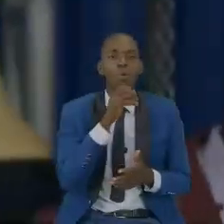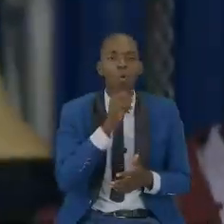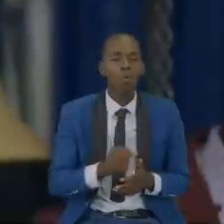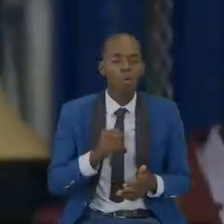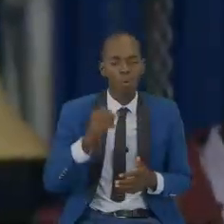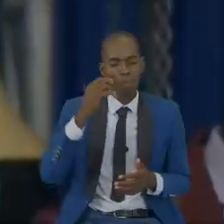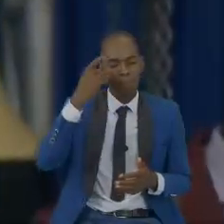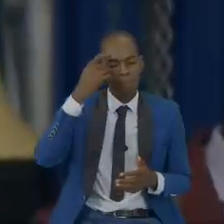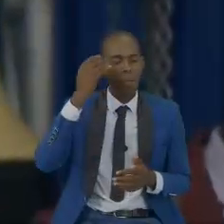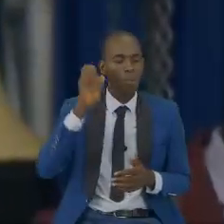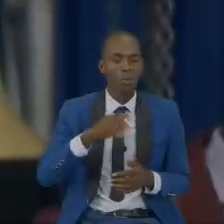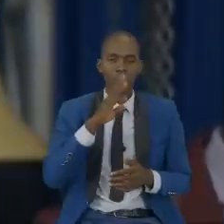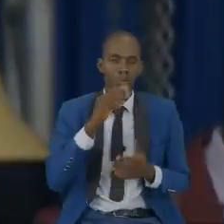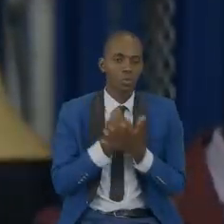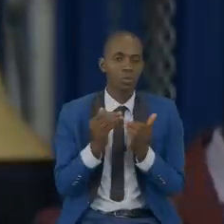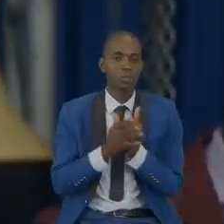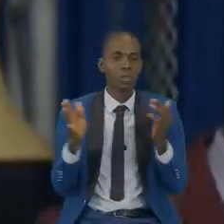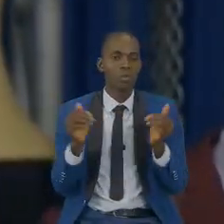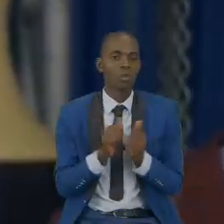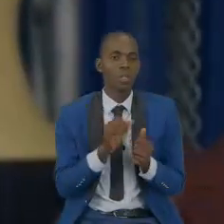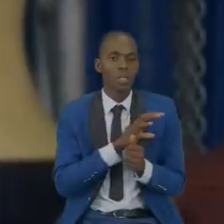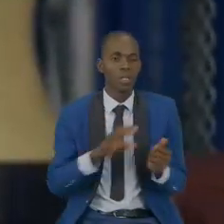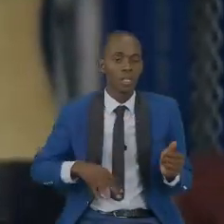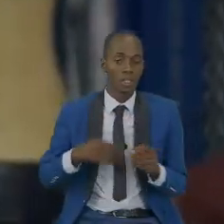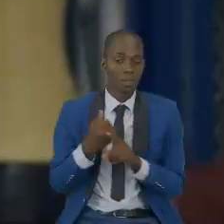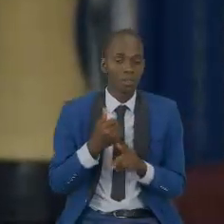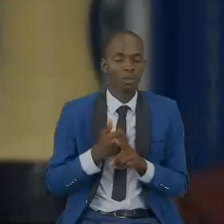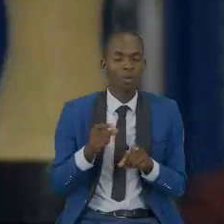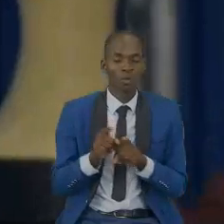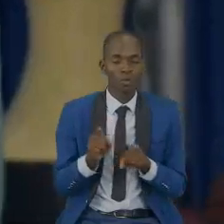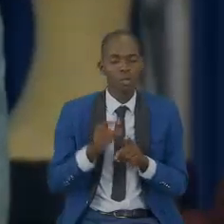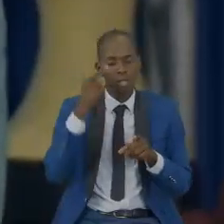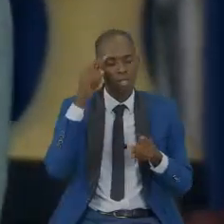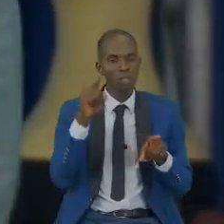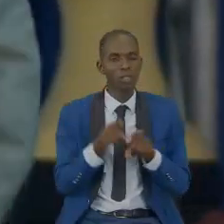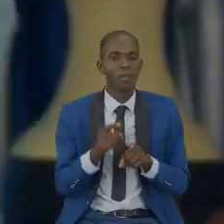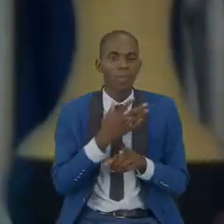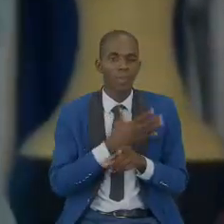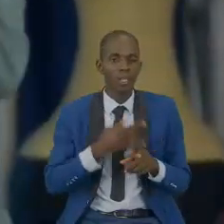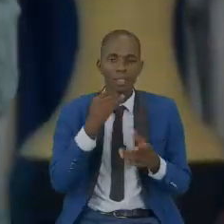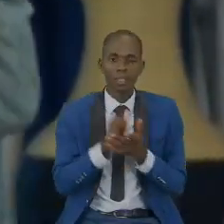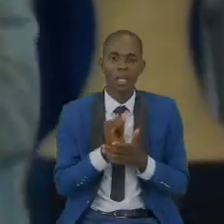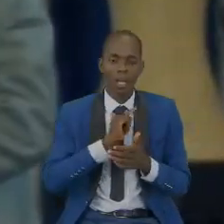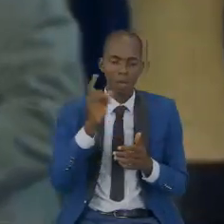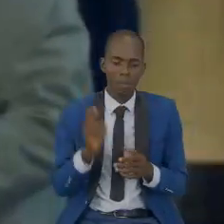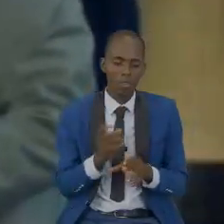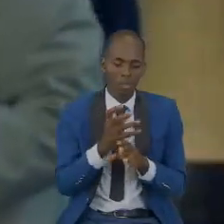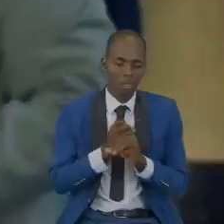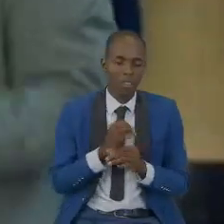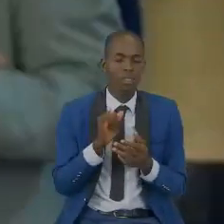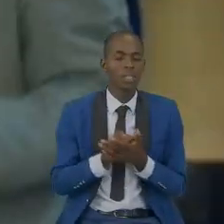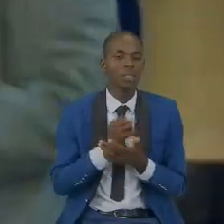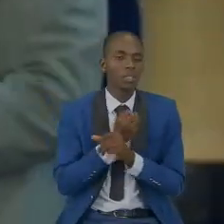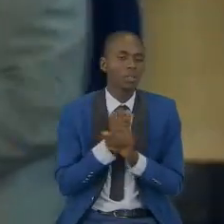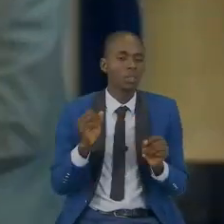he himself, he testified, am I preaching salvation? I must have that salvation. Am I preaching sanctification? I